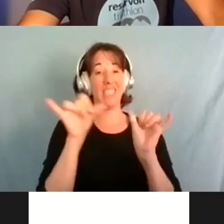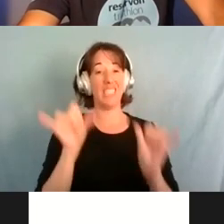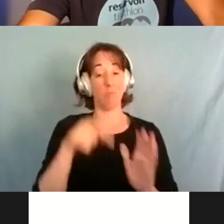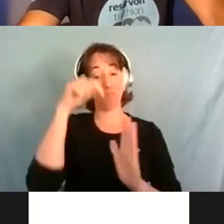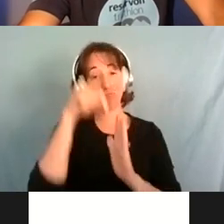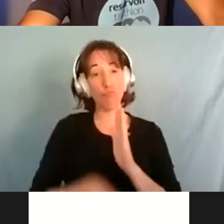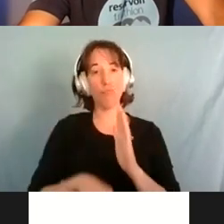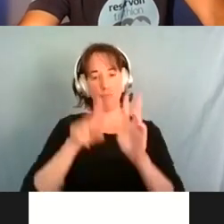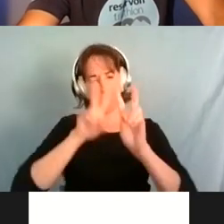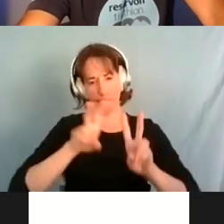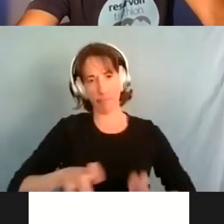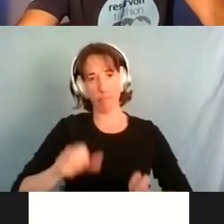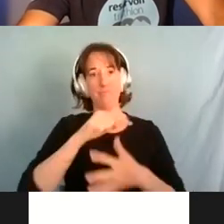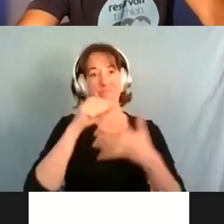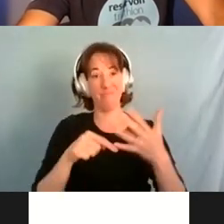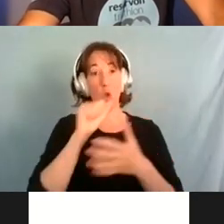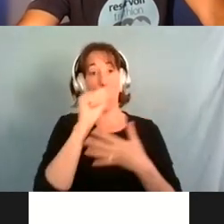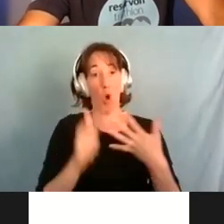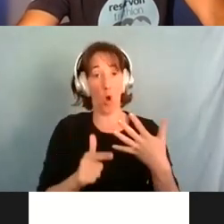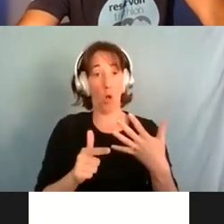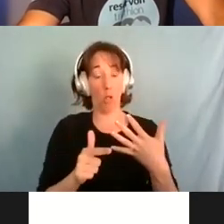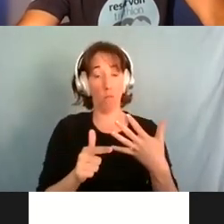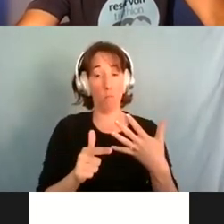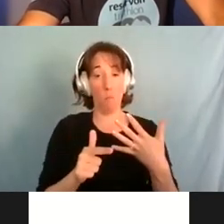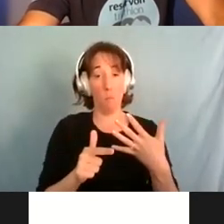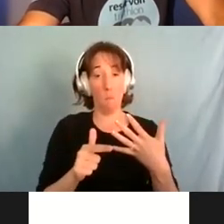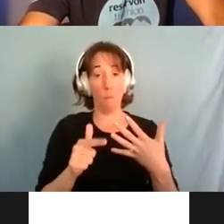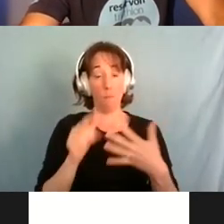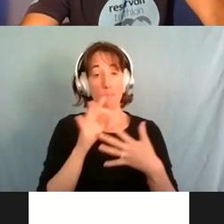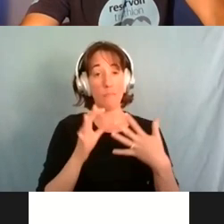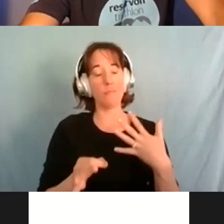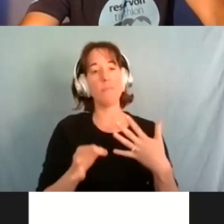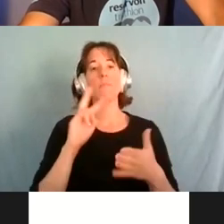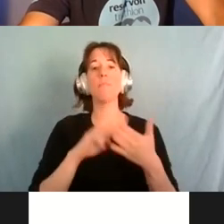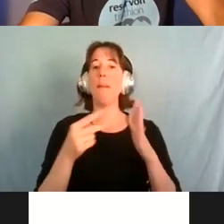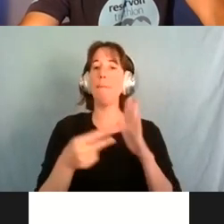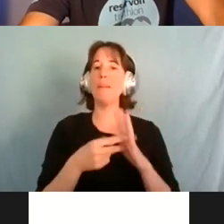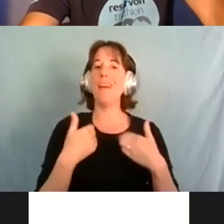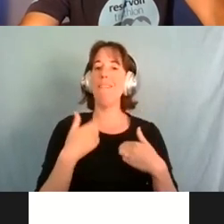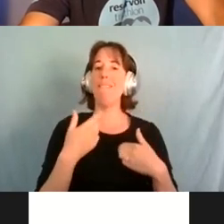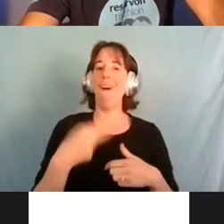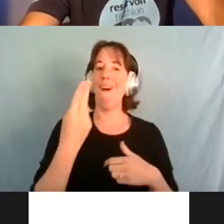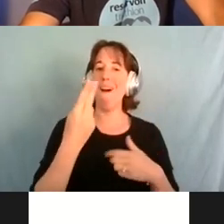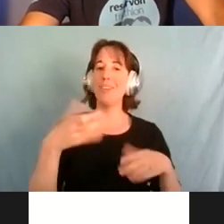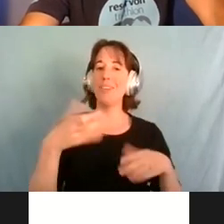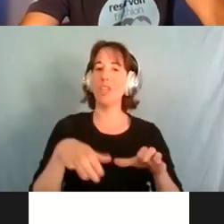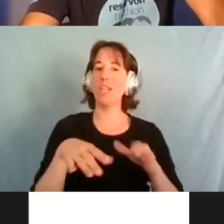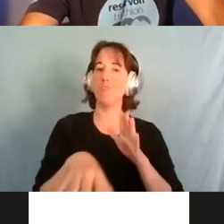it has a higher chance of getting something bad, which can,